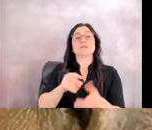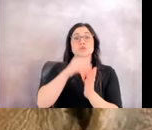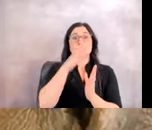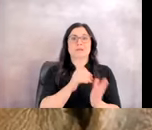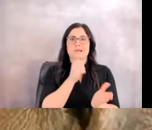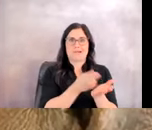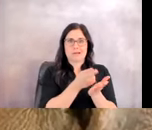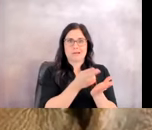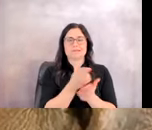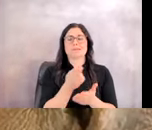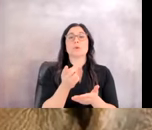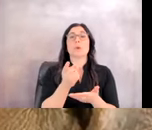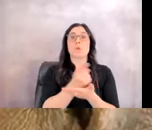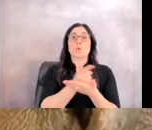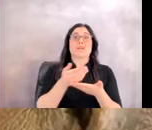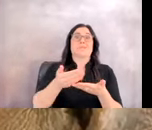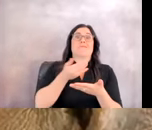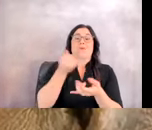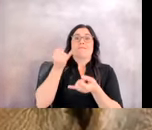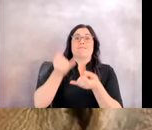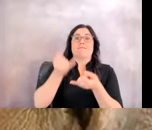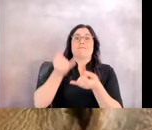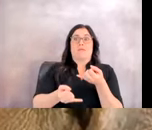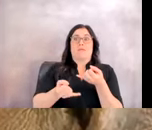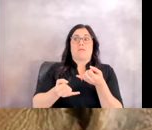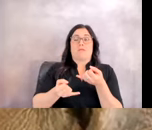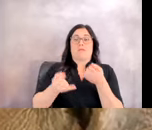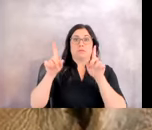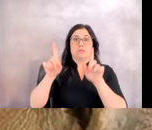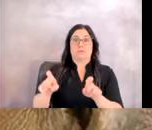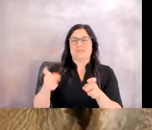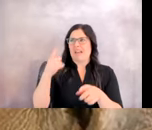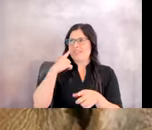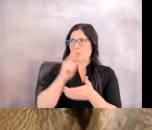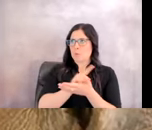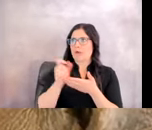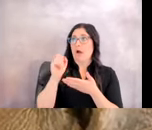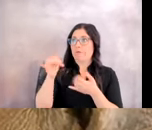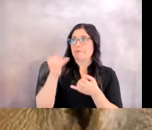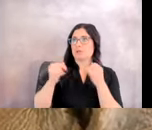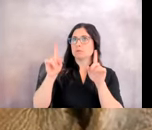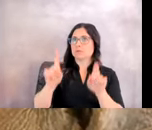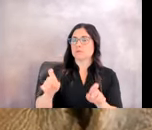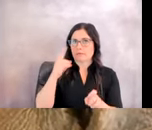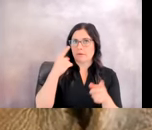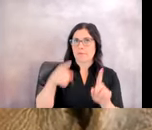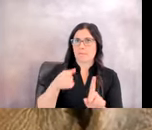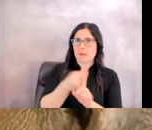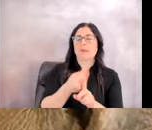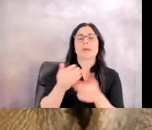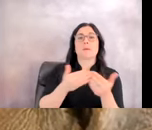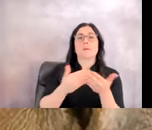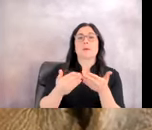like the week before the end of final or class, or it may have occurred during finals, I'm trying to recall, but